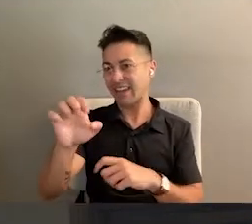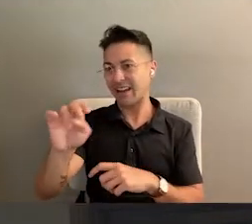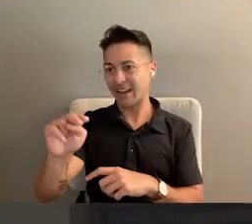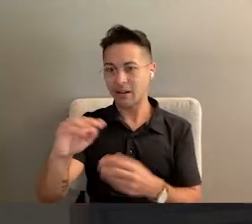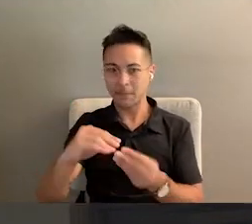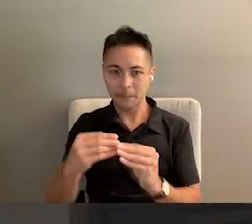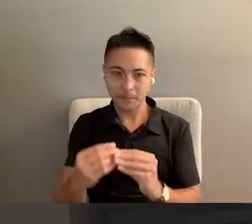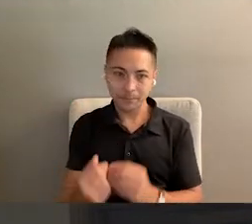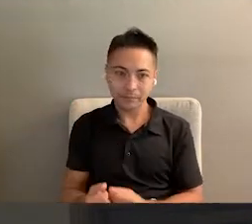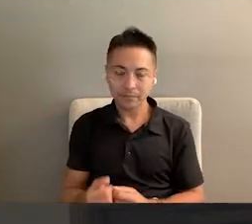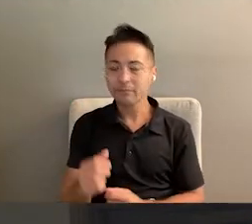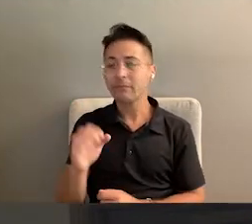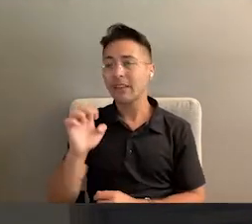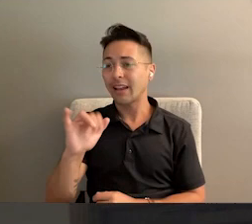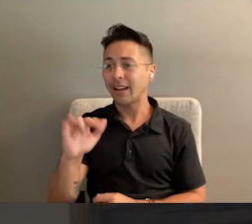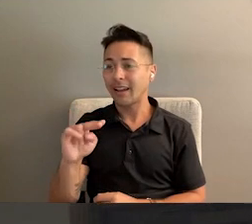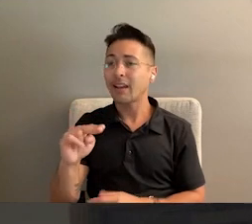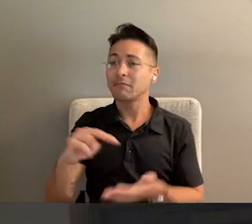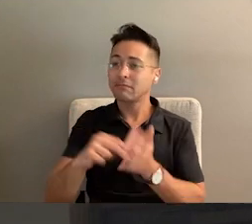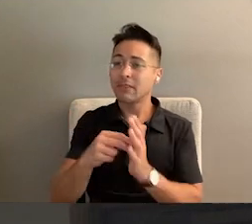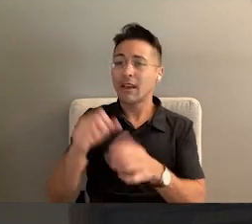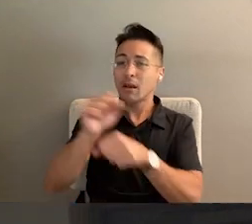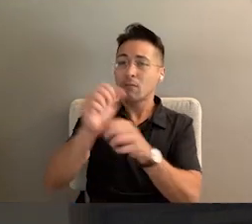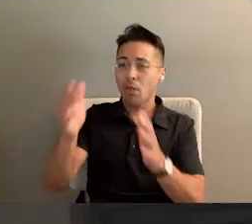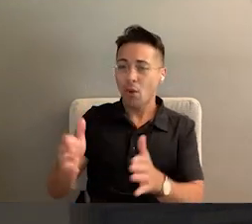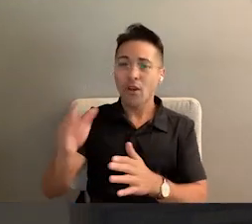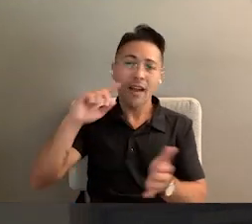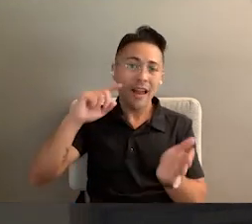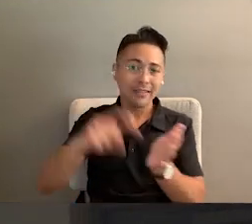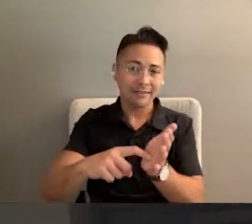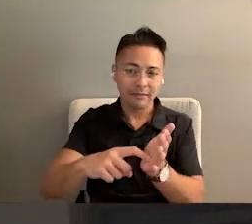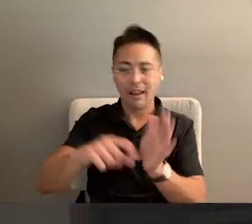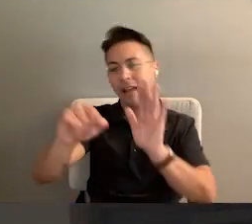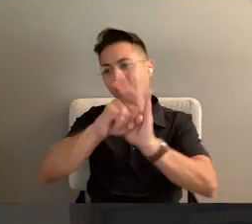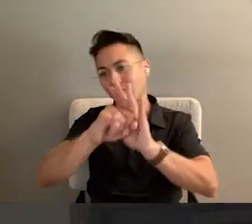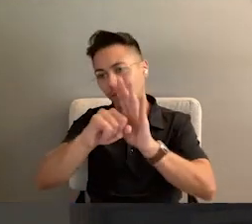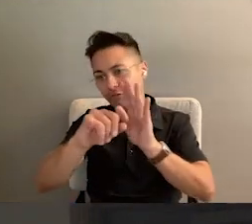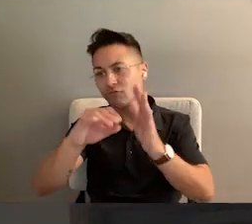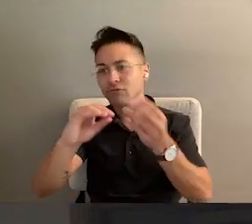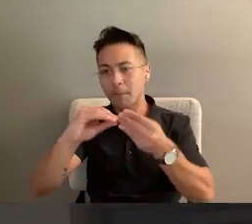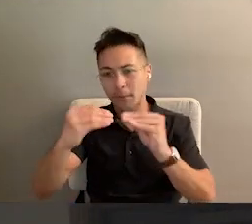we can apply to be over that EIN number. The